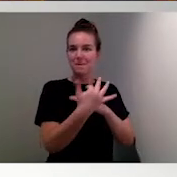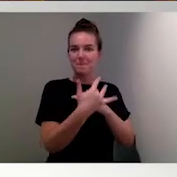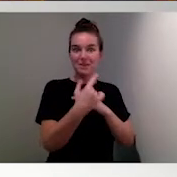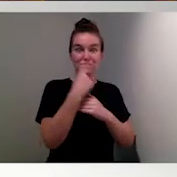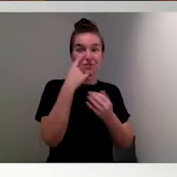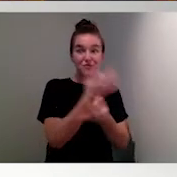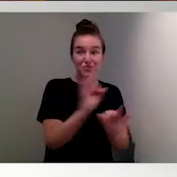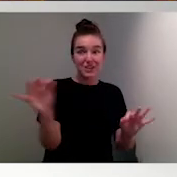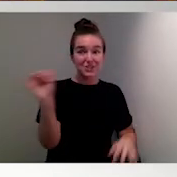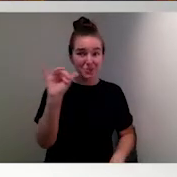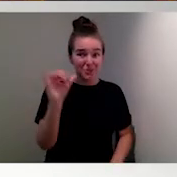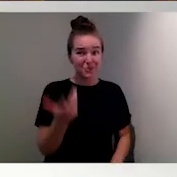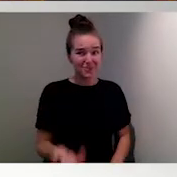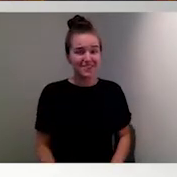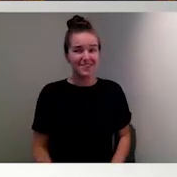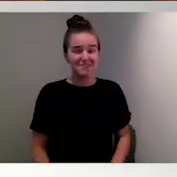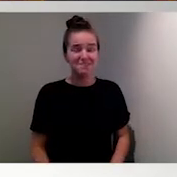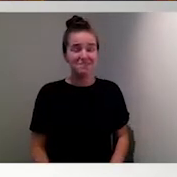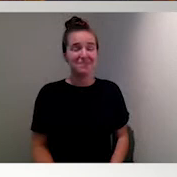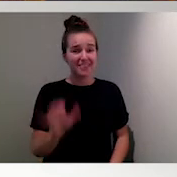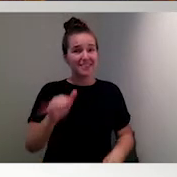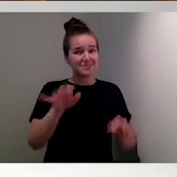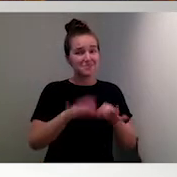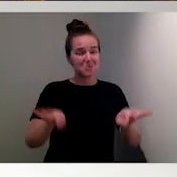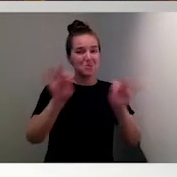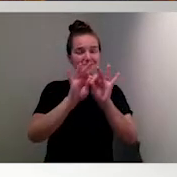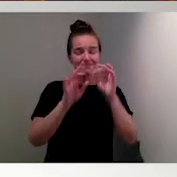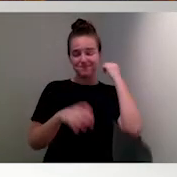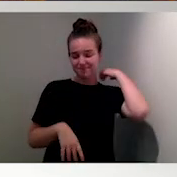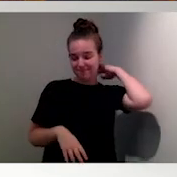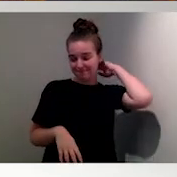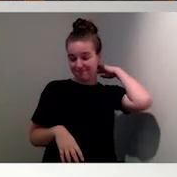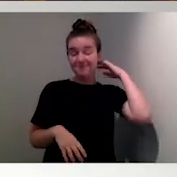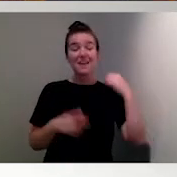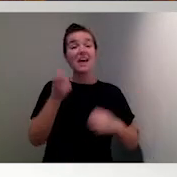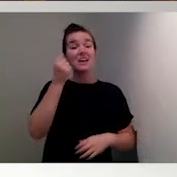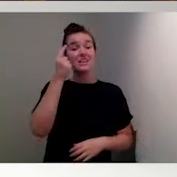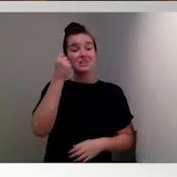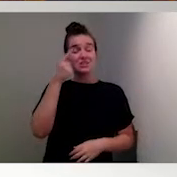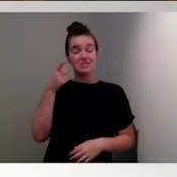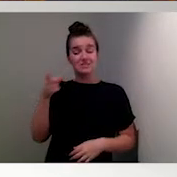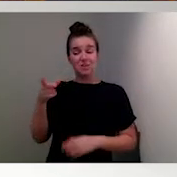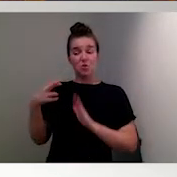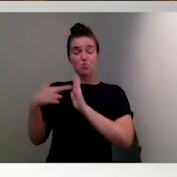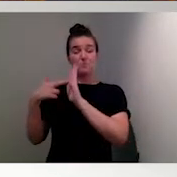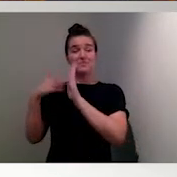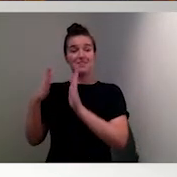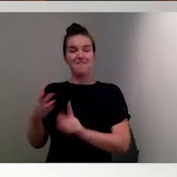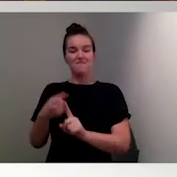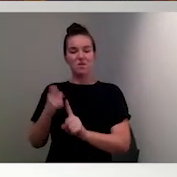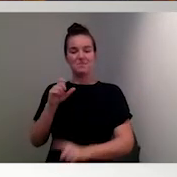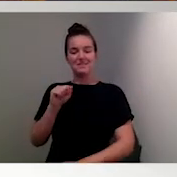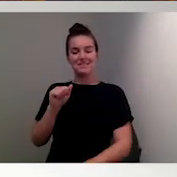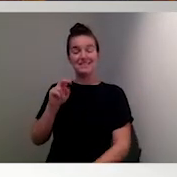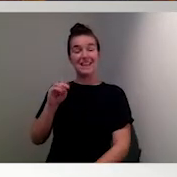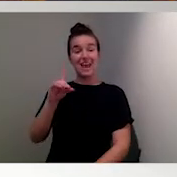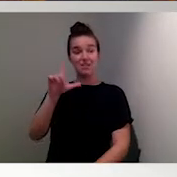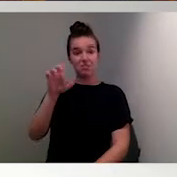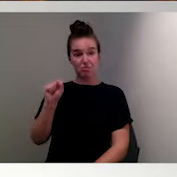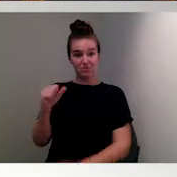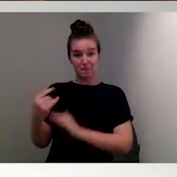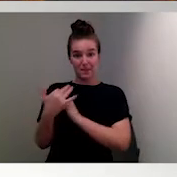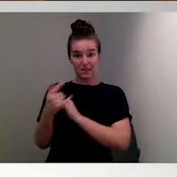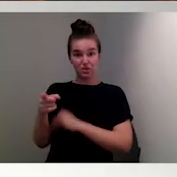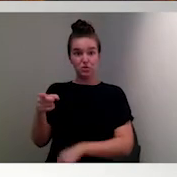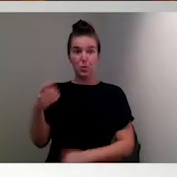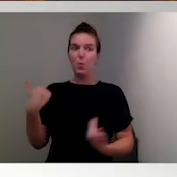going to talk about them. My representative from Sandals and Beaches is actually here with me today, and I want to point them out. They